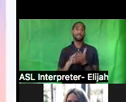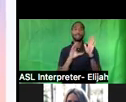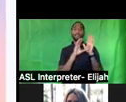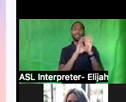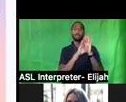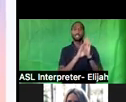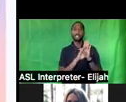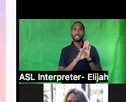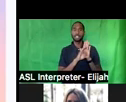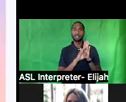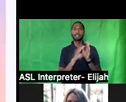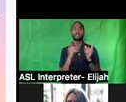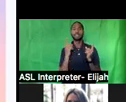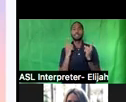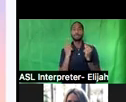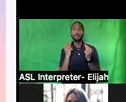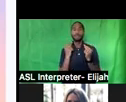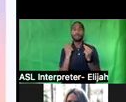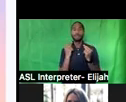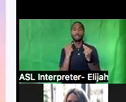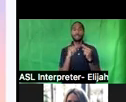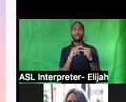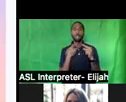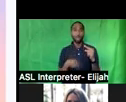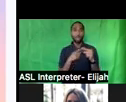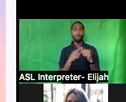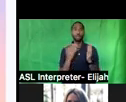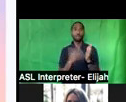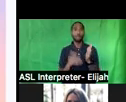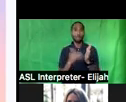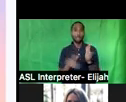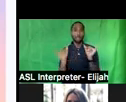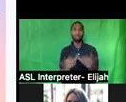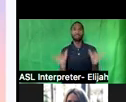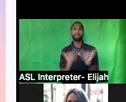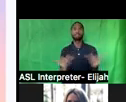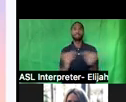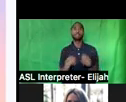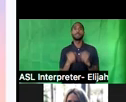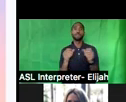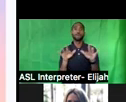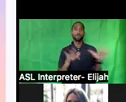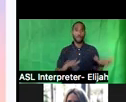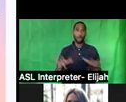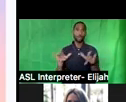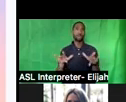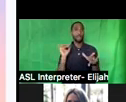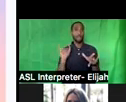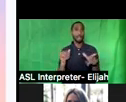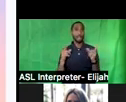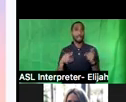images thinking about the looping and the repetition and the broken record that was happening. And